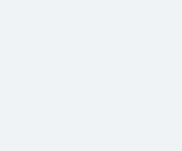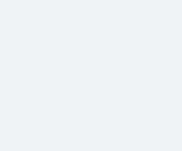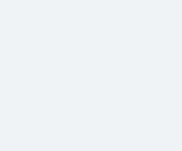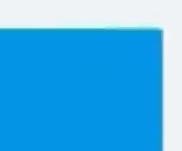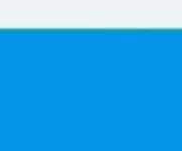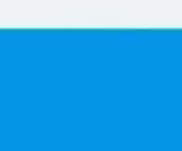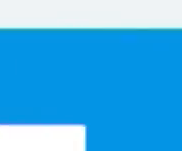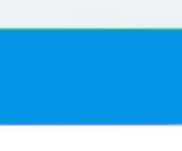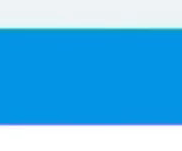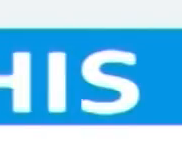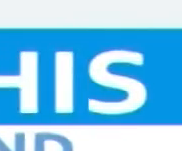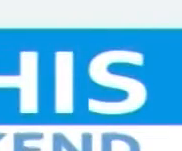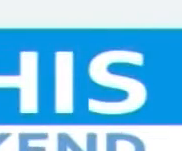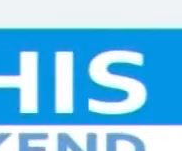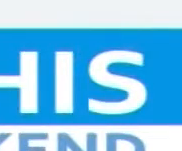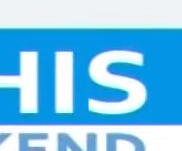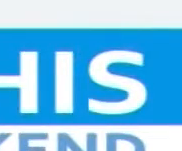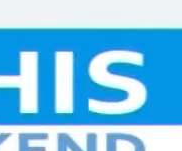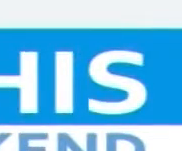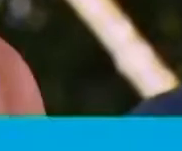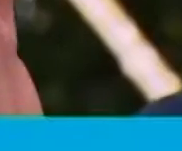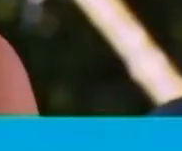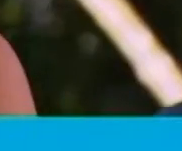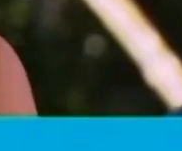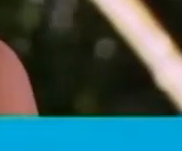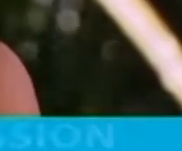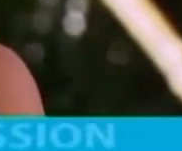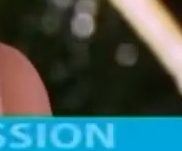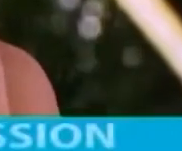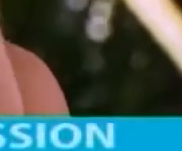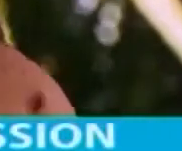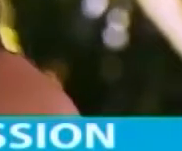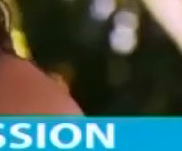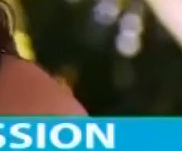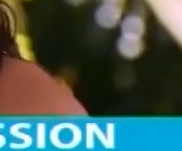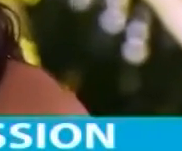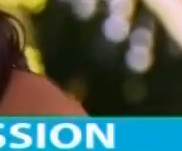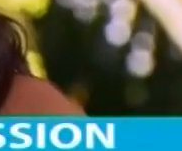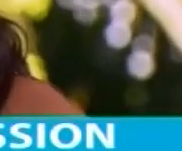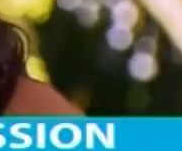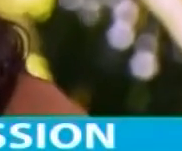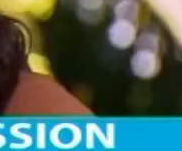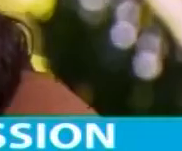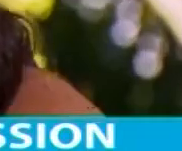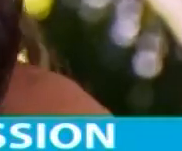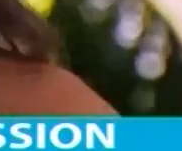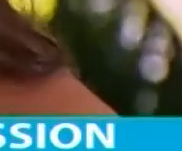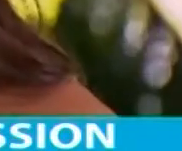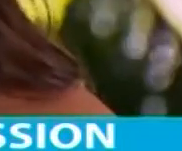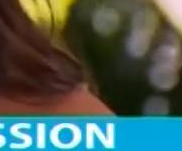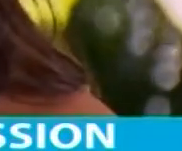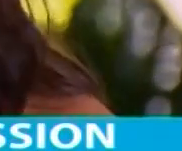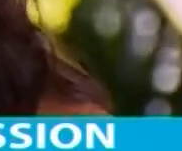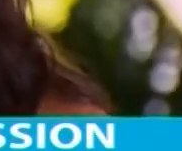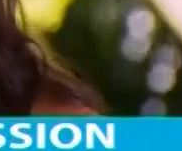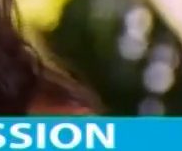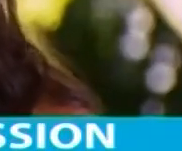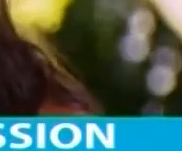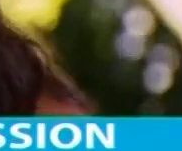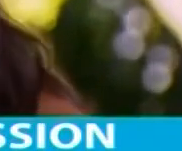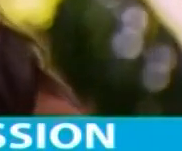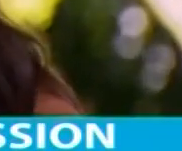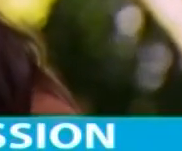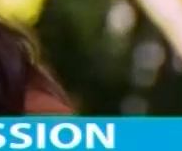This weekend on KBC Channel 1. Even though he's no longer with us, I know